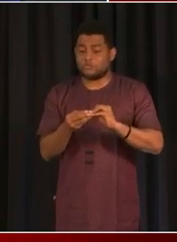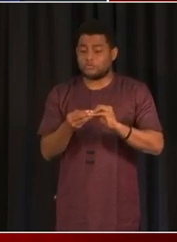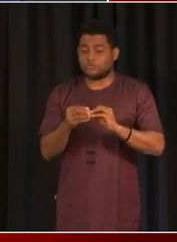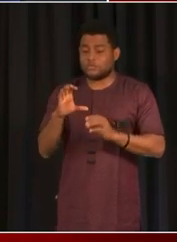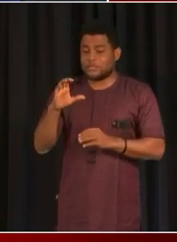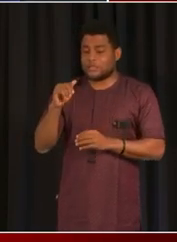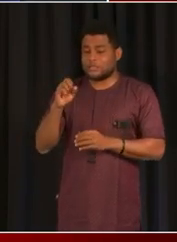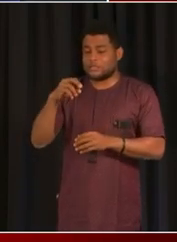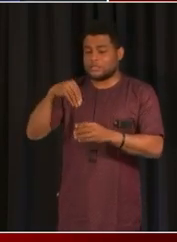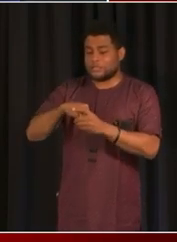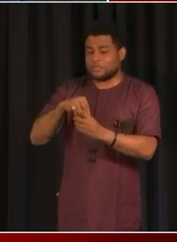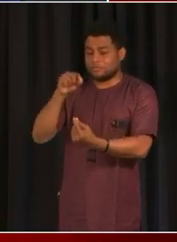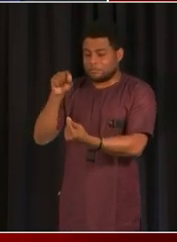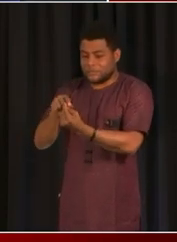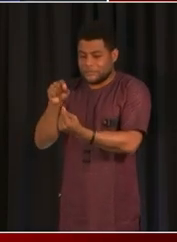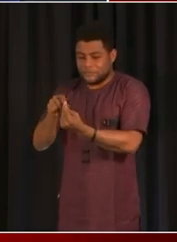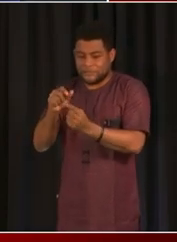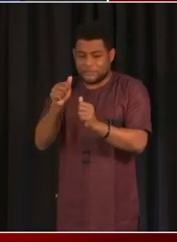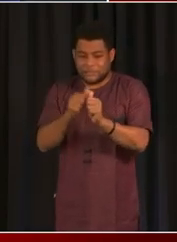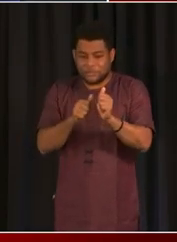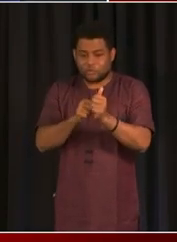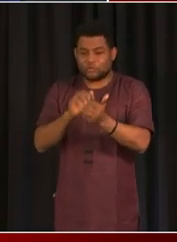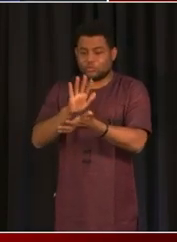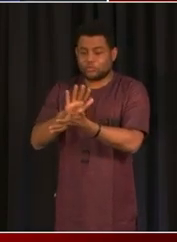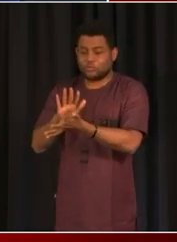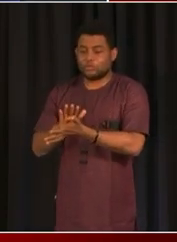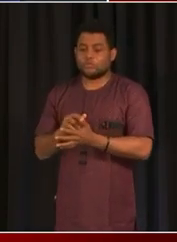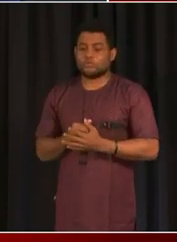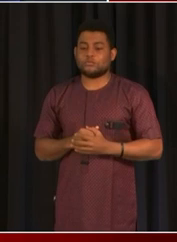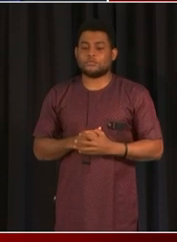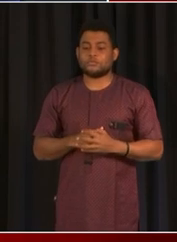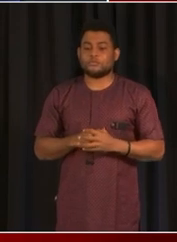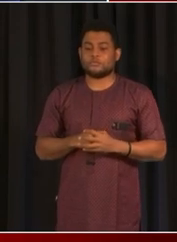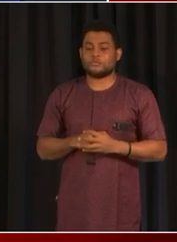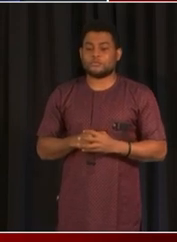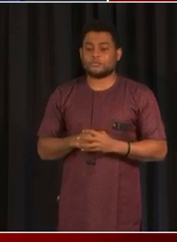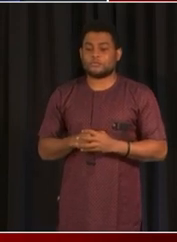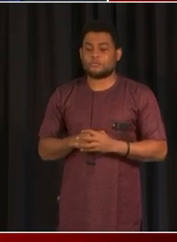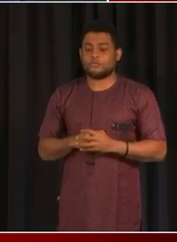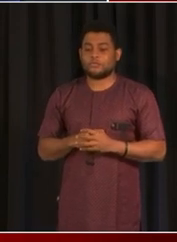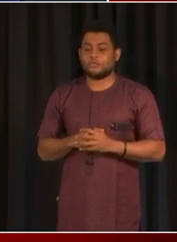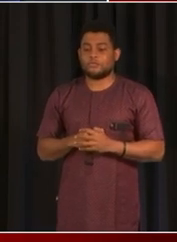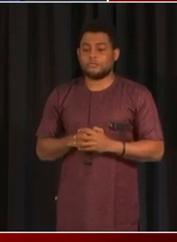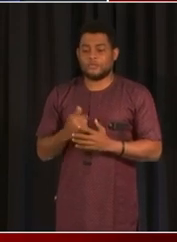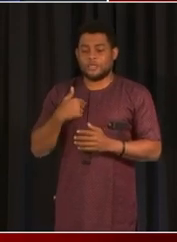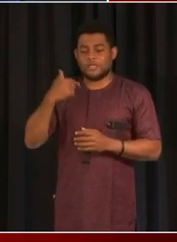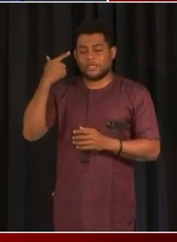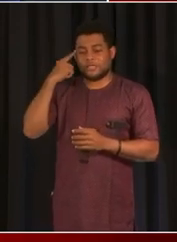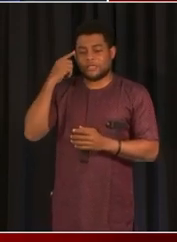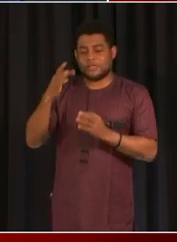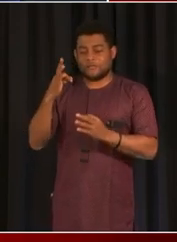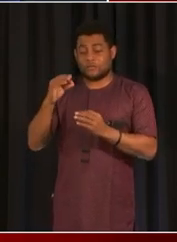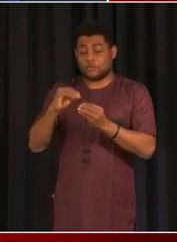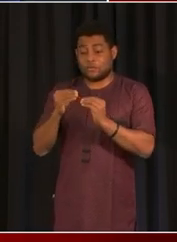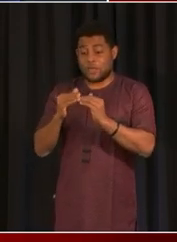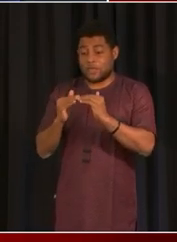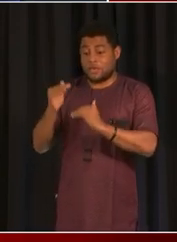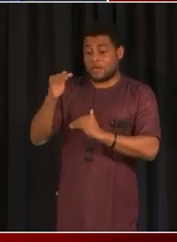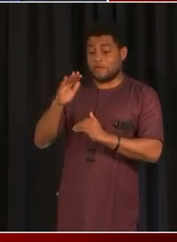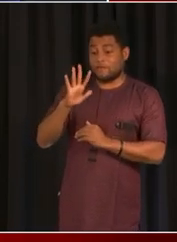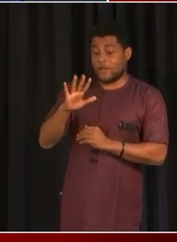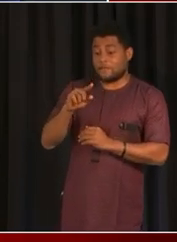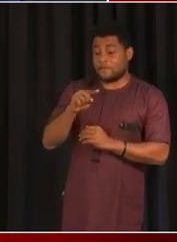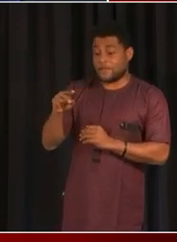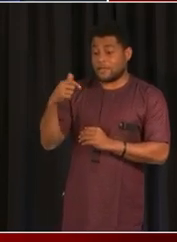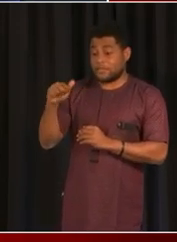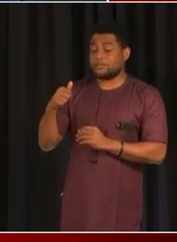cases in schools, I believe, where the number might exceed, it's either 5 or 10. So we'll continue with that practice.